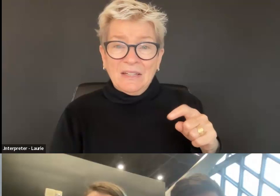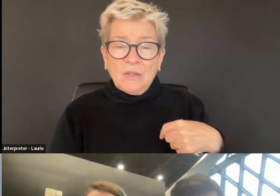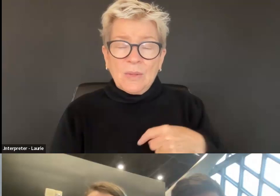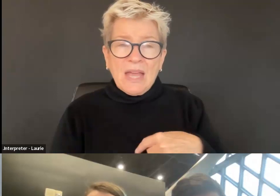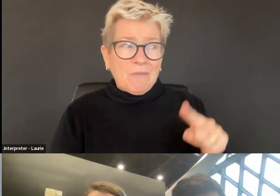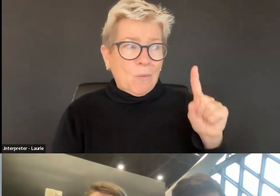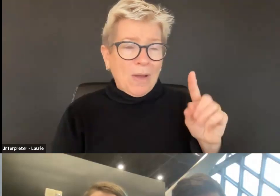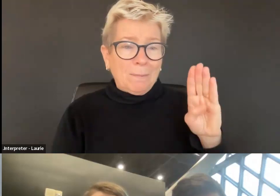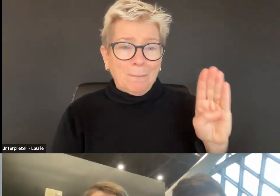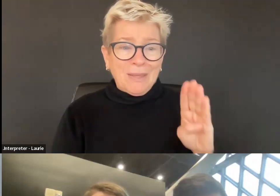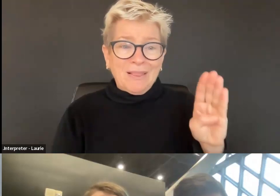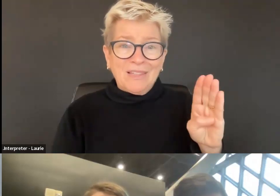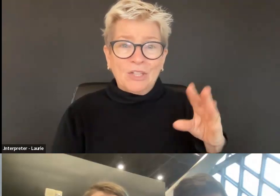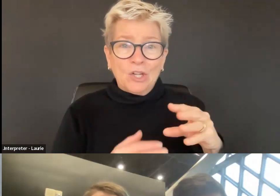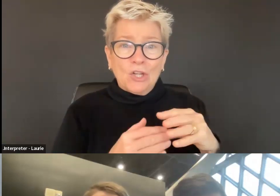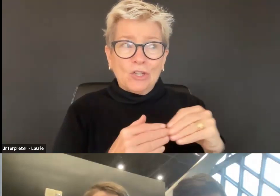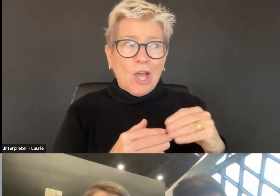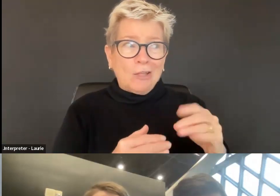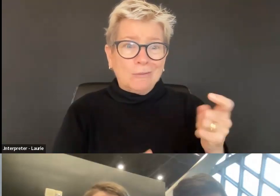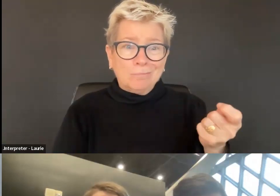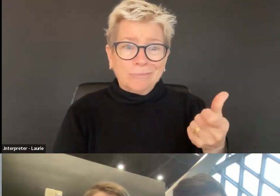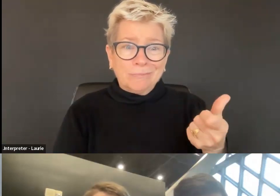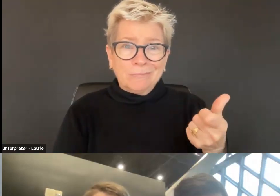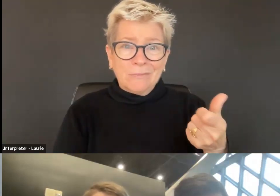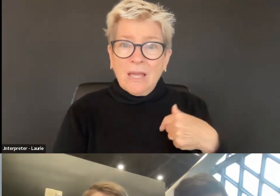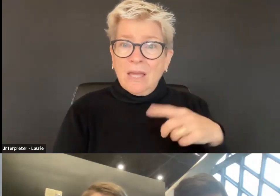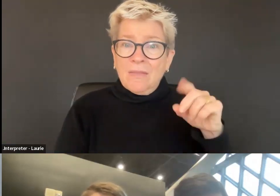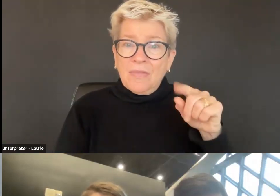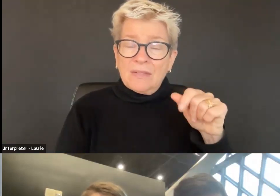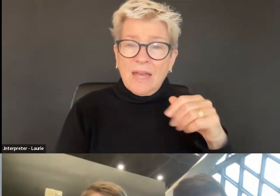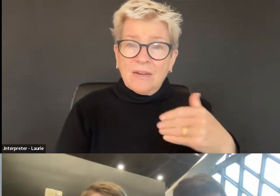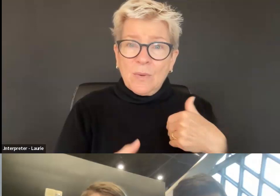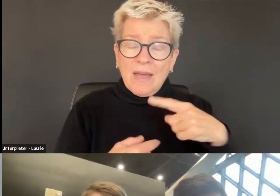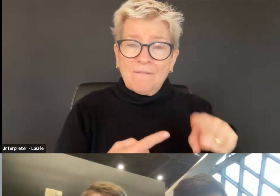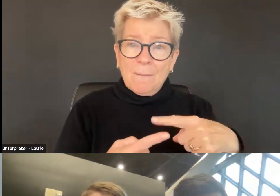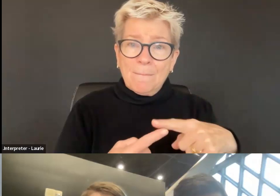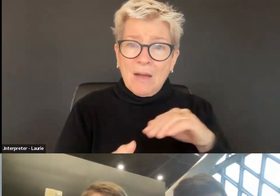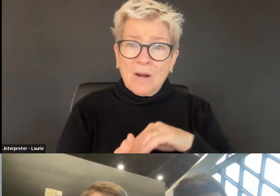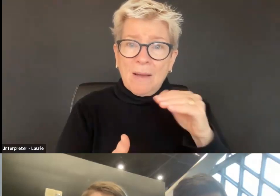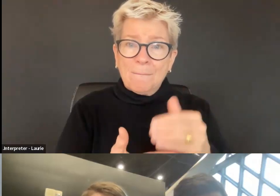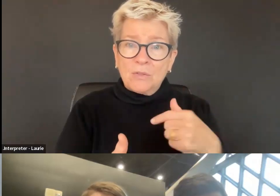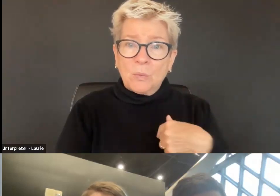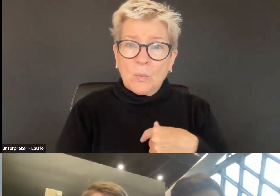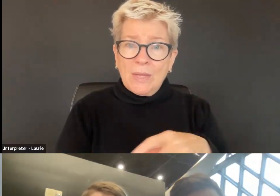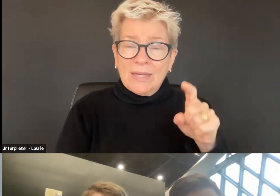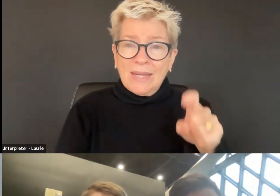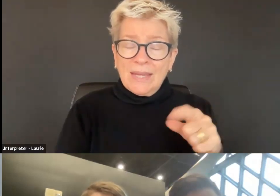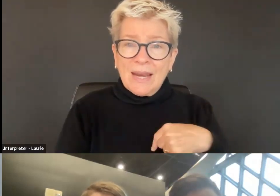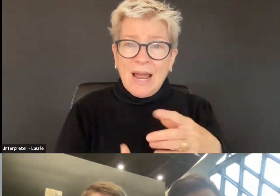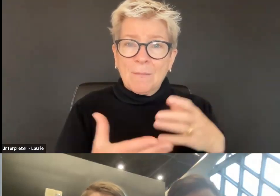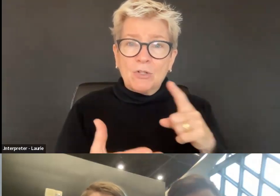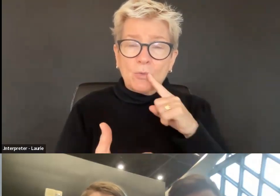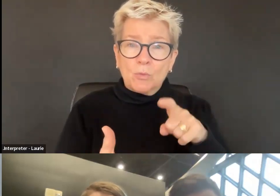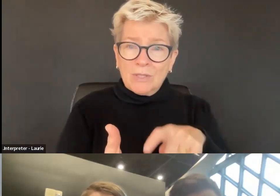bucket. That the data that we have on the amount of need and what it's going to take to actually provide